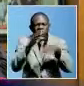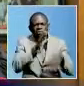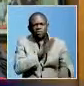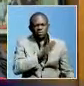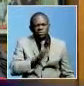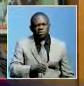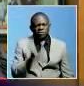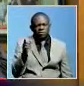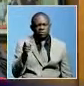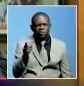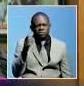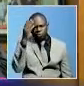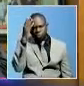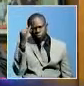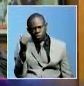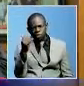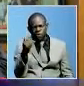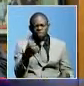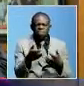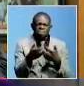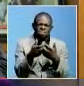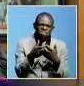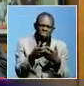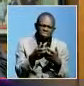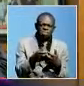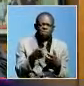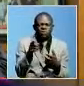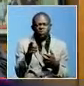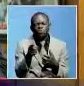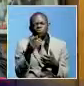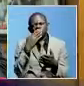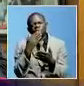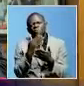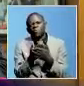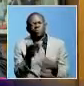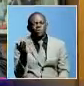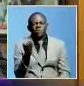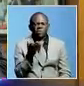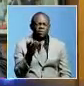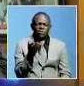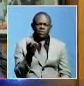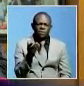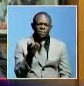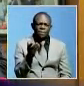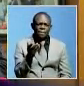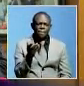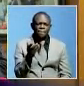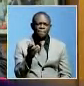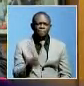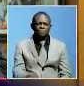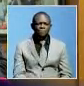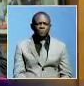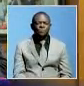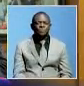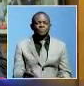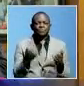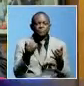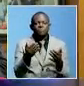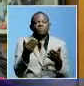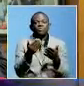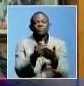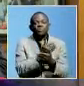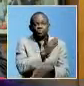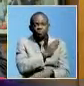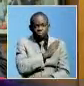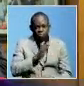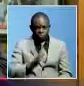not so good infrastructure in transmission and distribution. So we are expecting that the new team that is coming